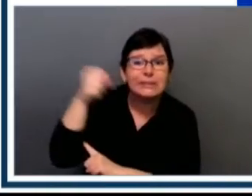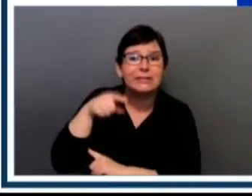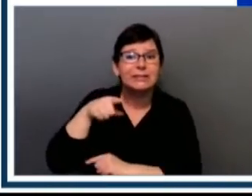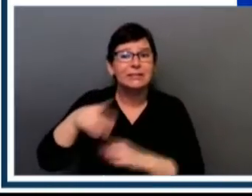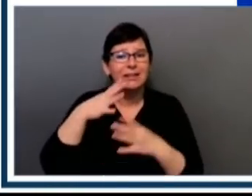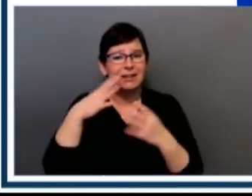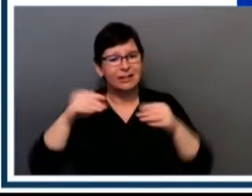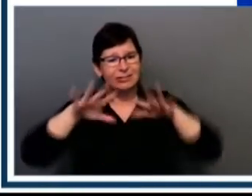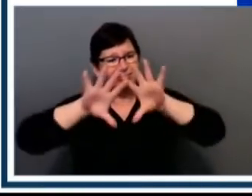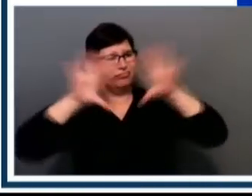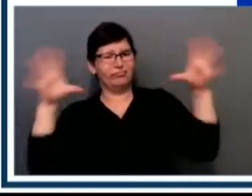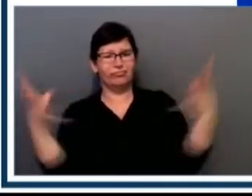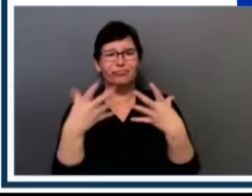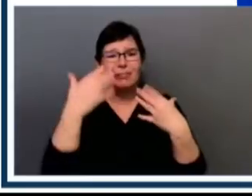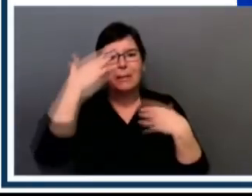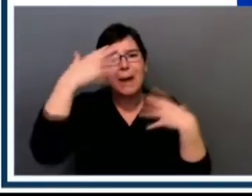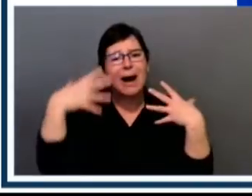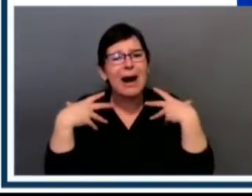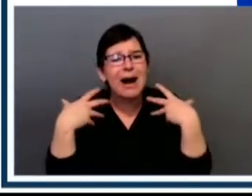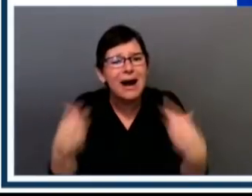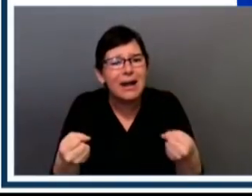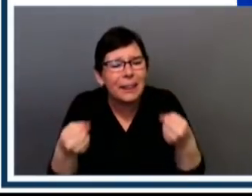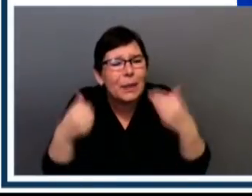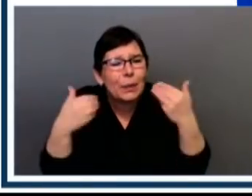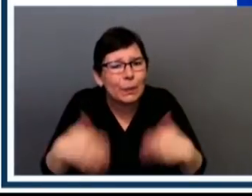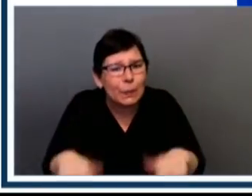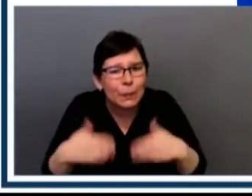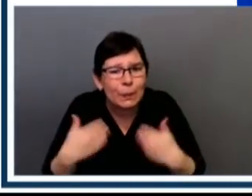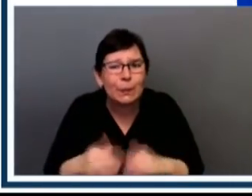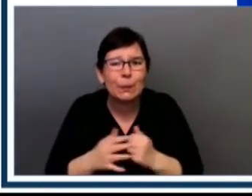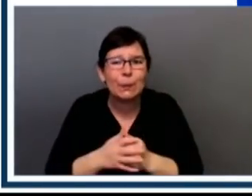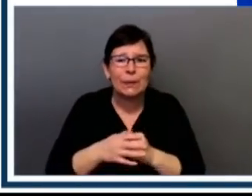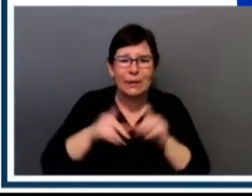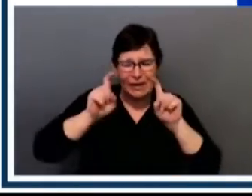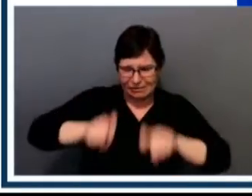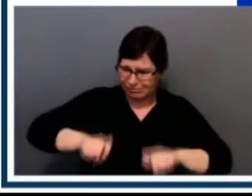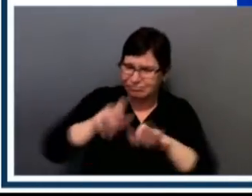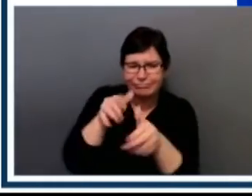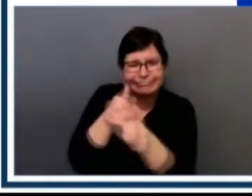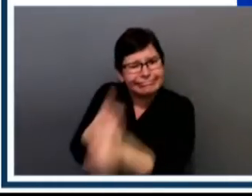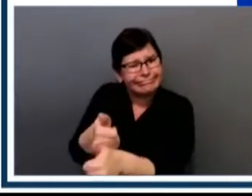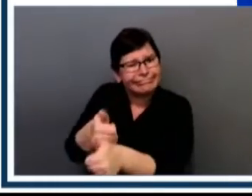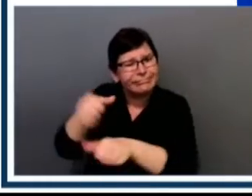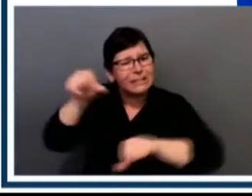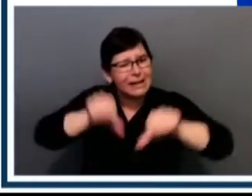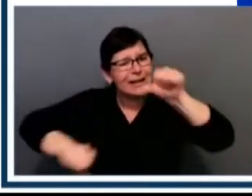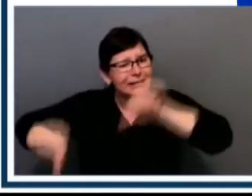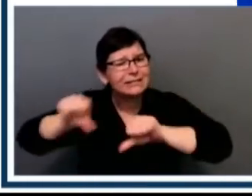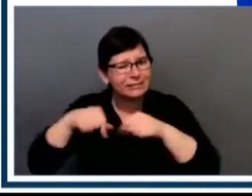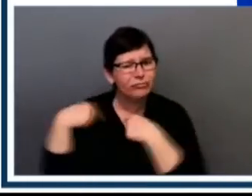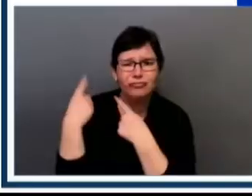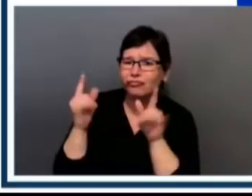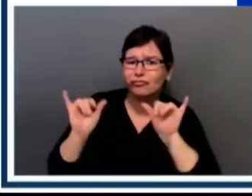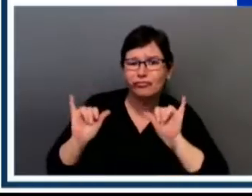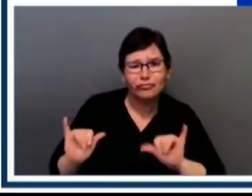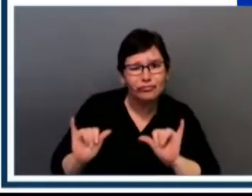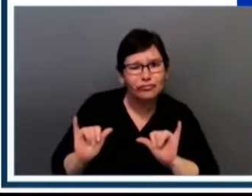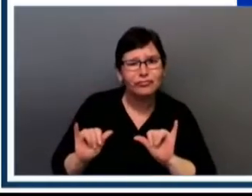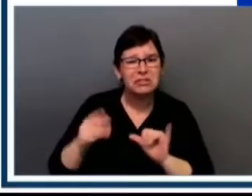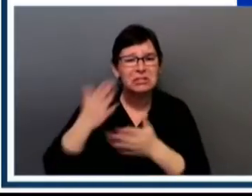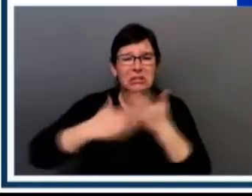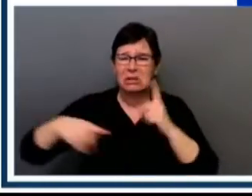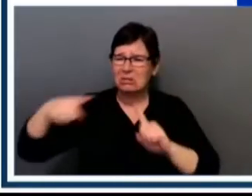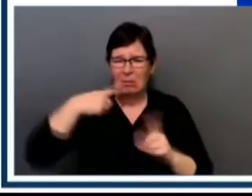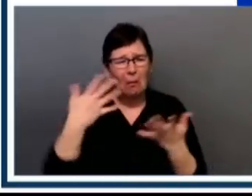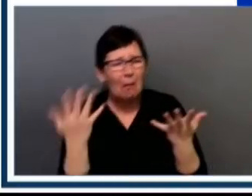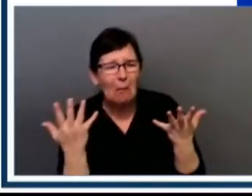will be some that say it's not fast enough. Others will say it's too fast. But the reality is that the pace we are moving, and the pace